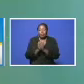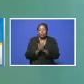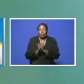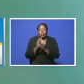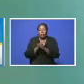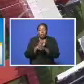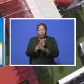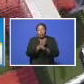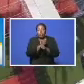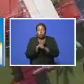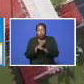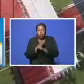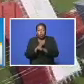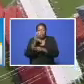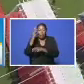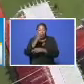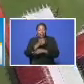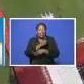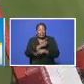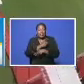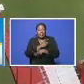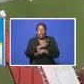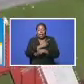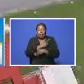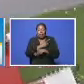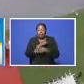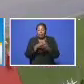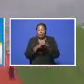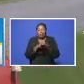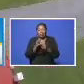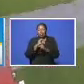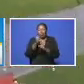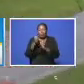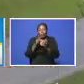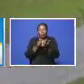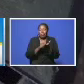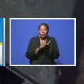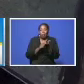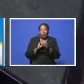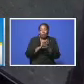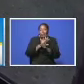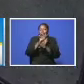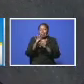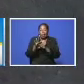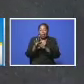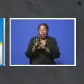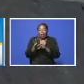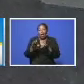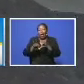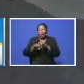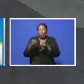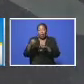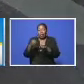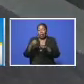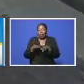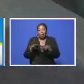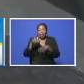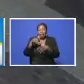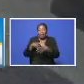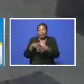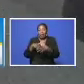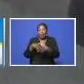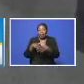Minister of National Security, the Honorable Marvin Dames, dismissing social media rumors of a COVID-19 outbreak at the Bahamas Department of